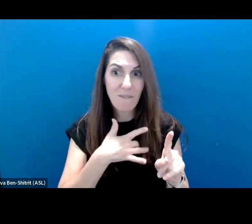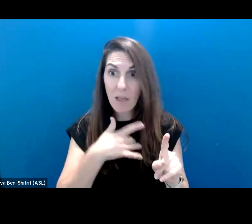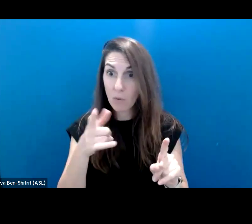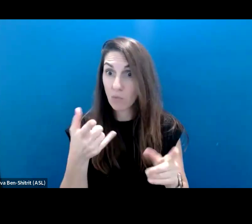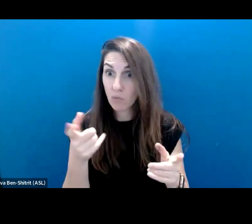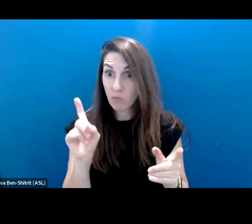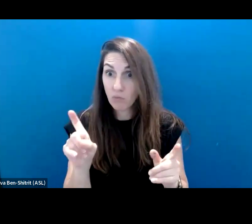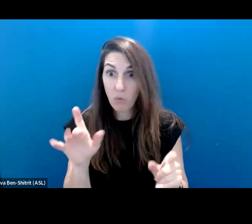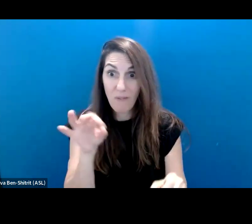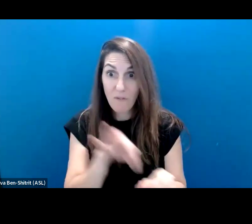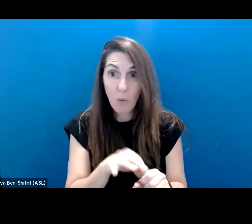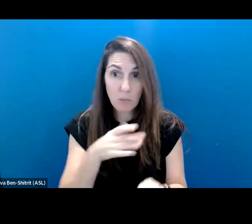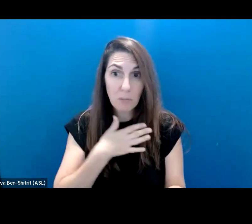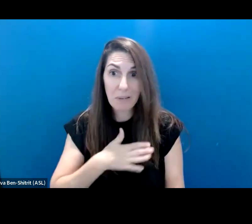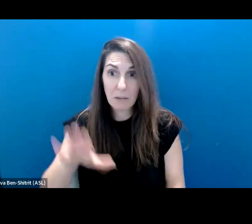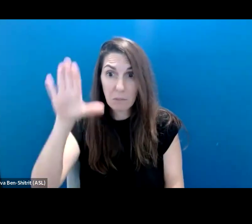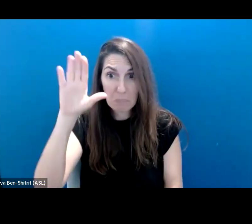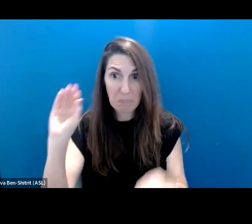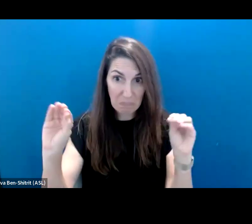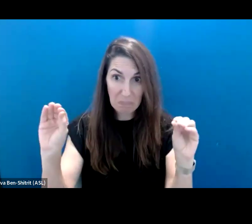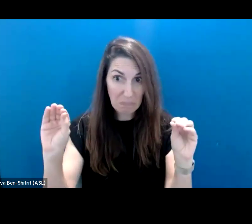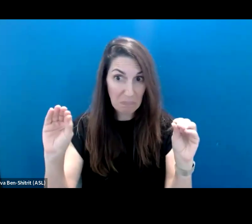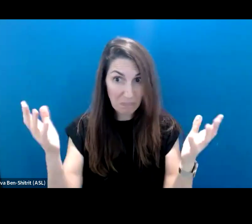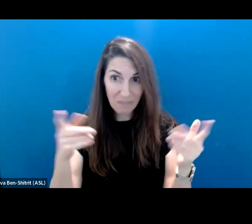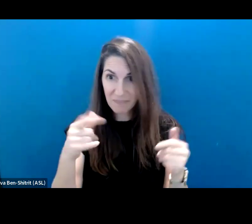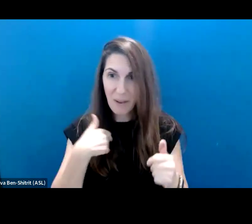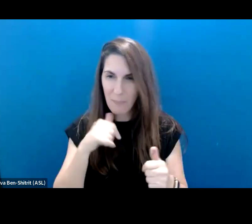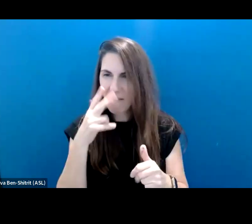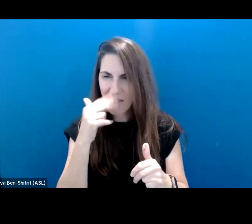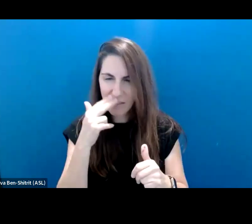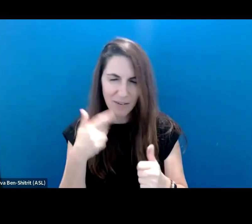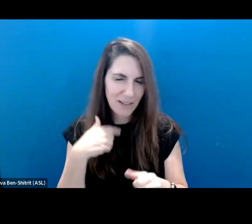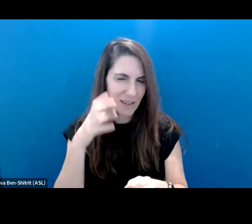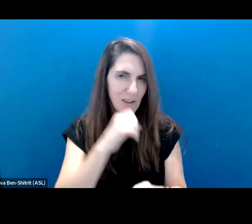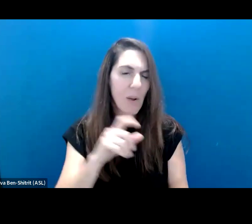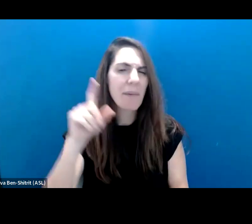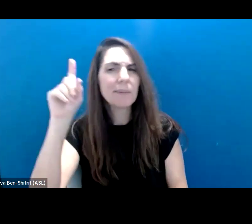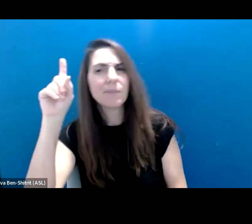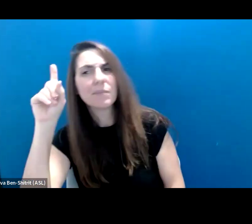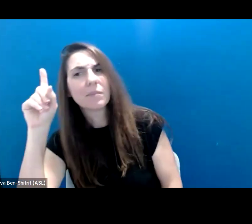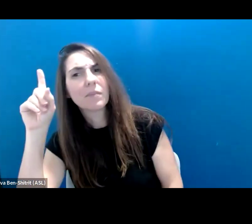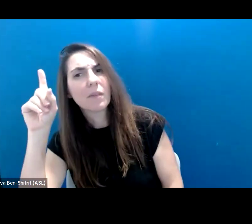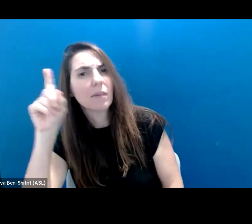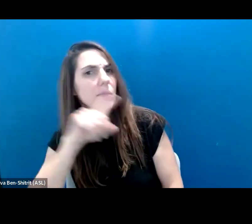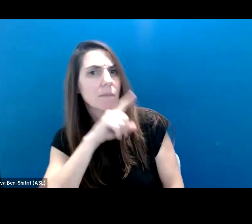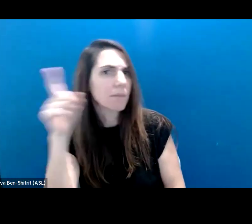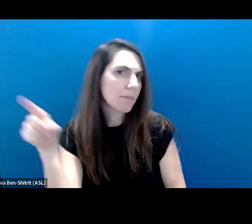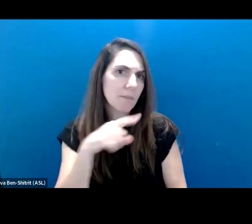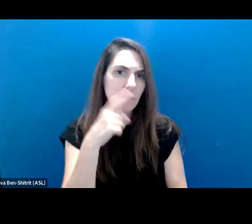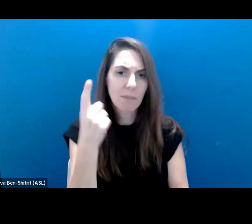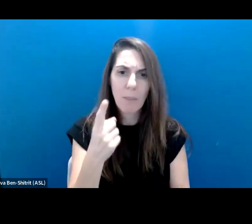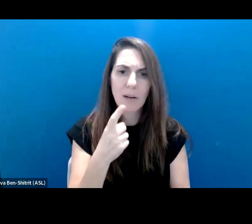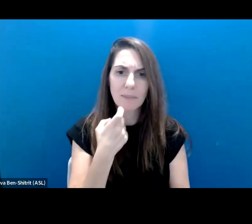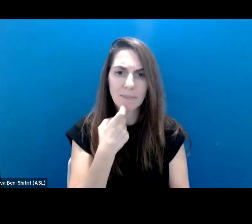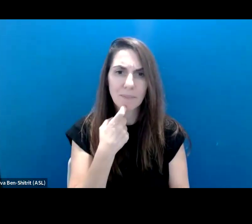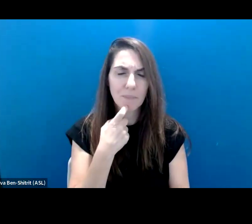hand. Nobody finds me funny. Fine. I just, please. Dan, I had a request